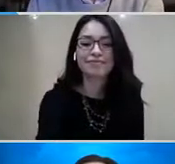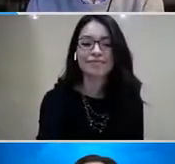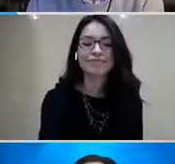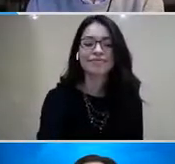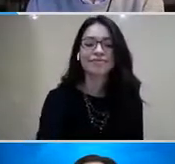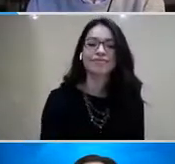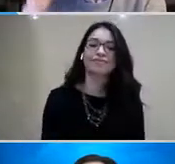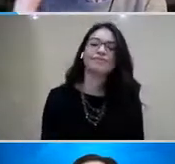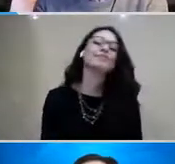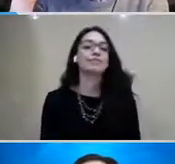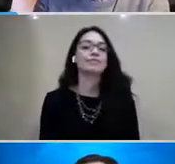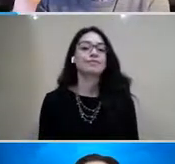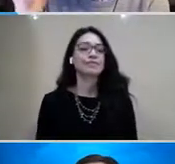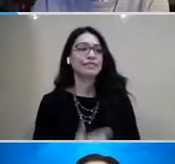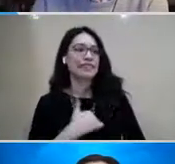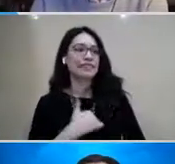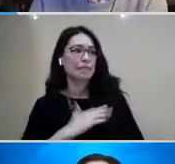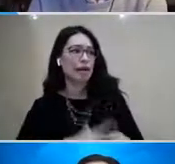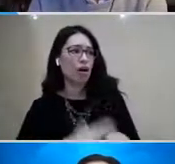Am I on?